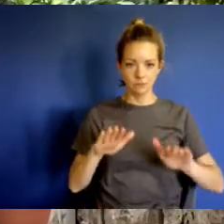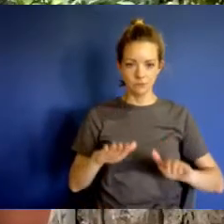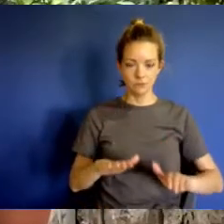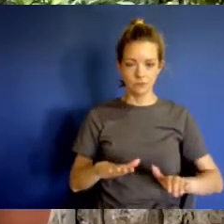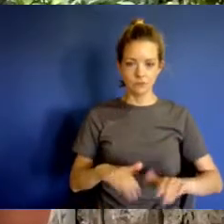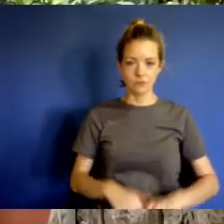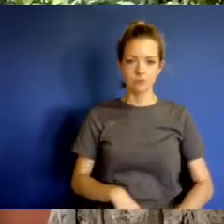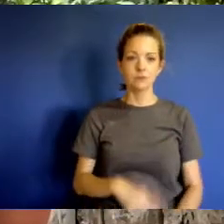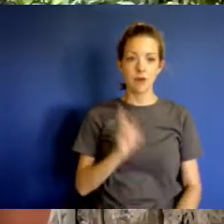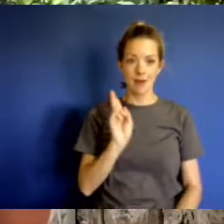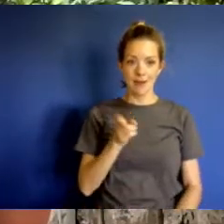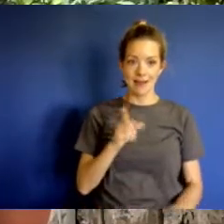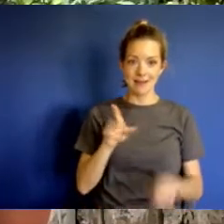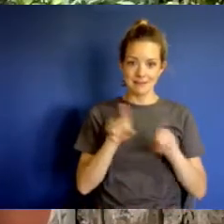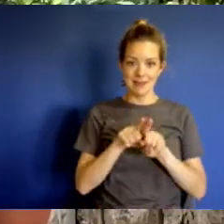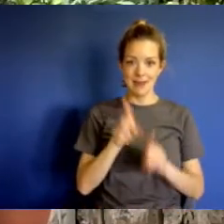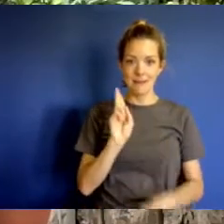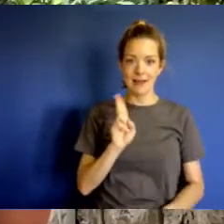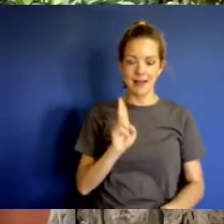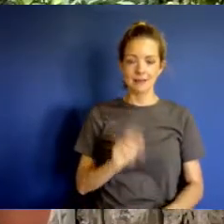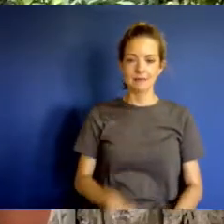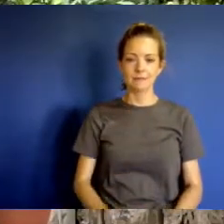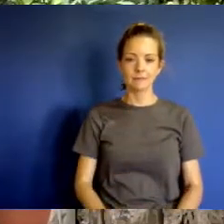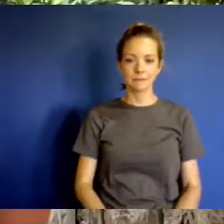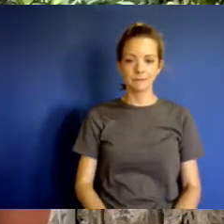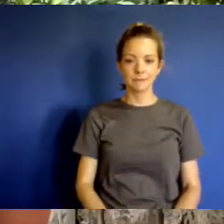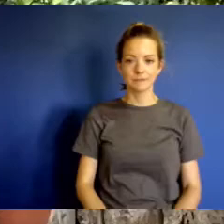Good. Okay, one more time.